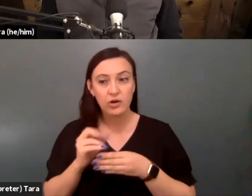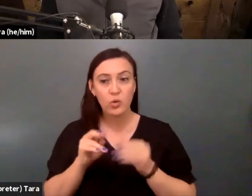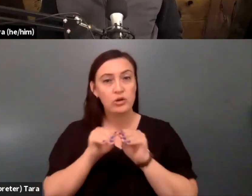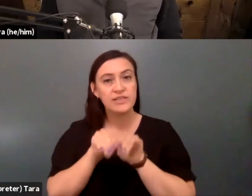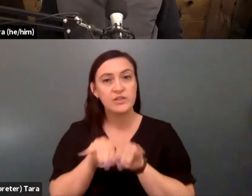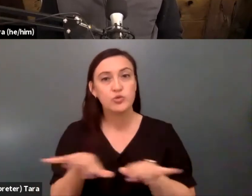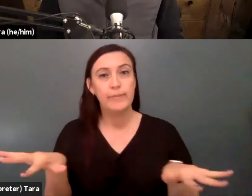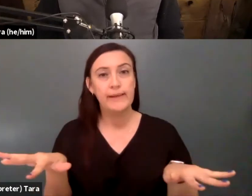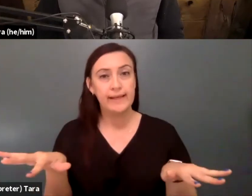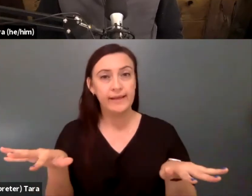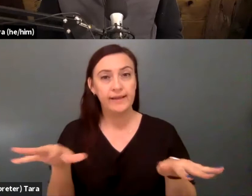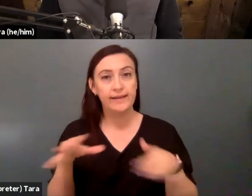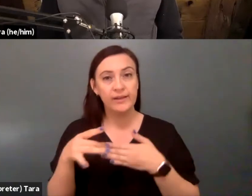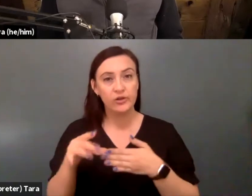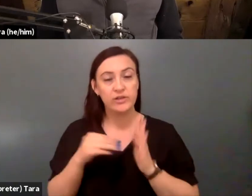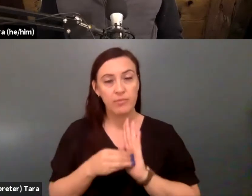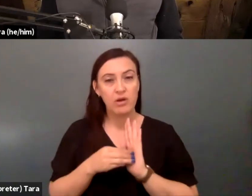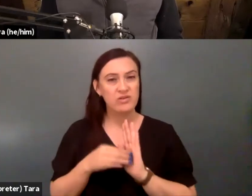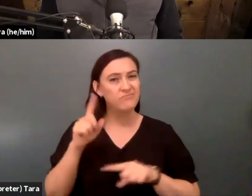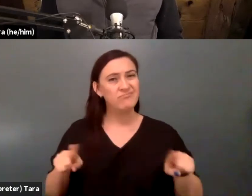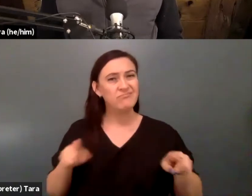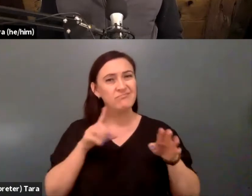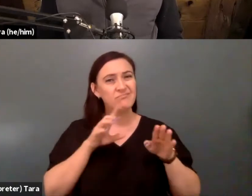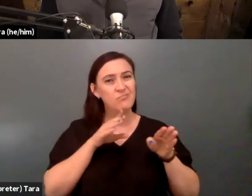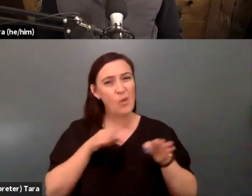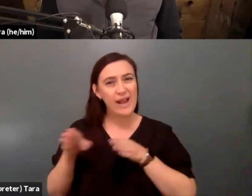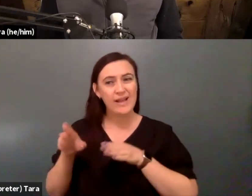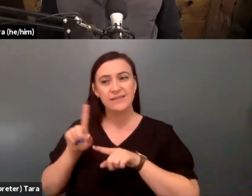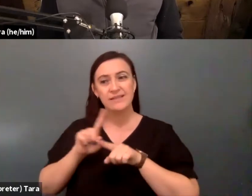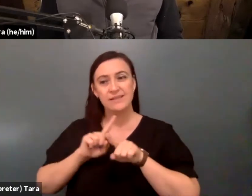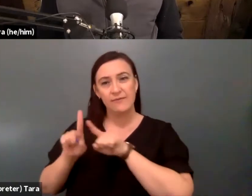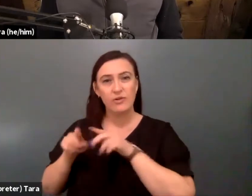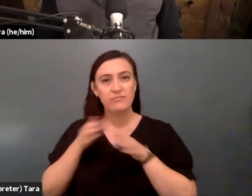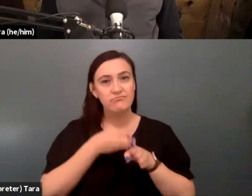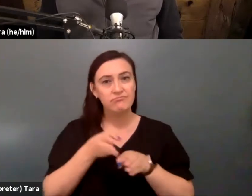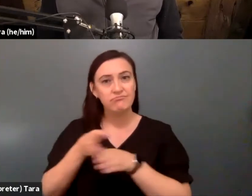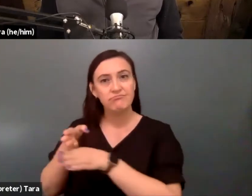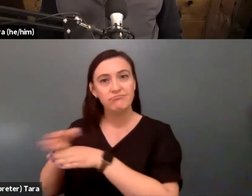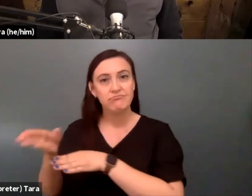leadership models in various different sectors and organizations.